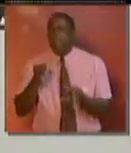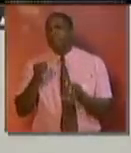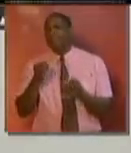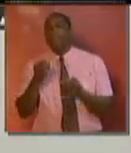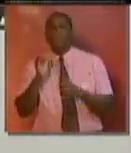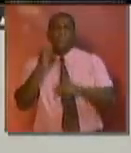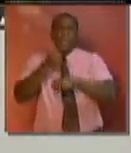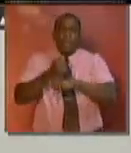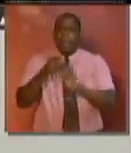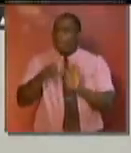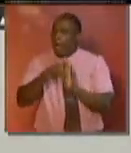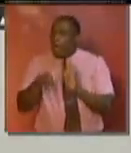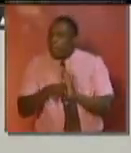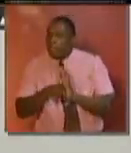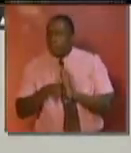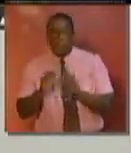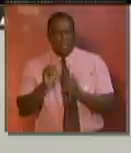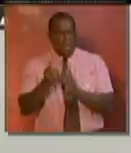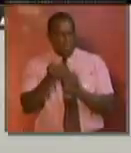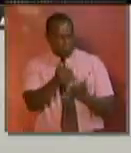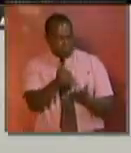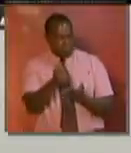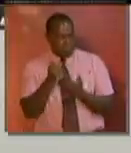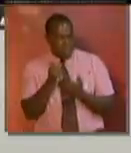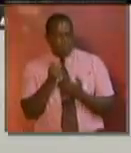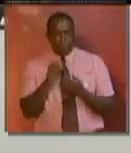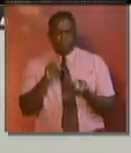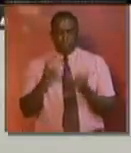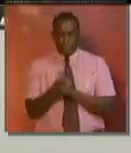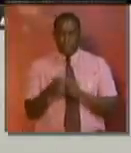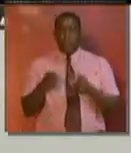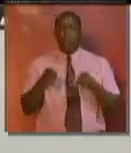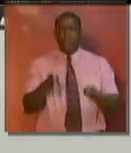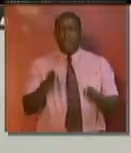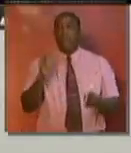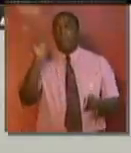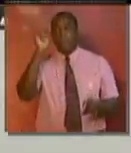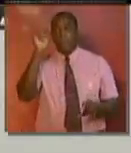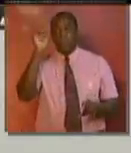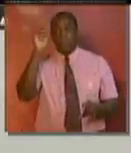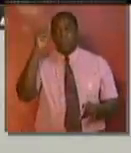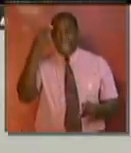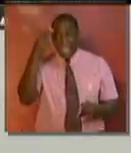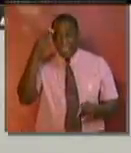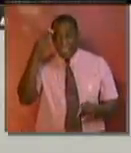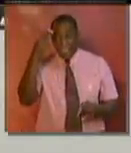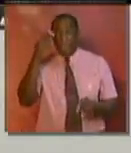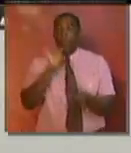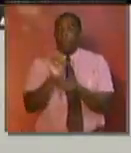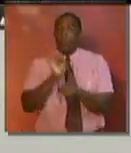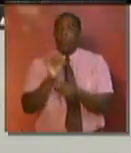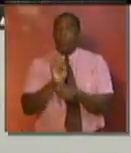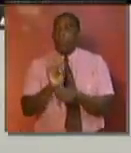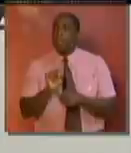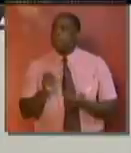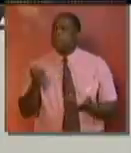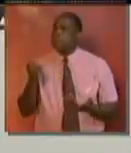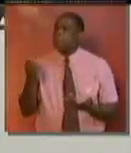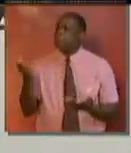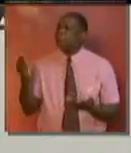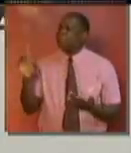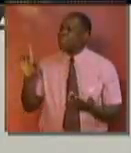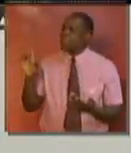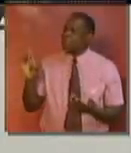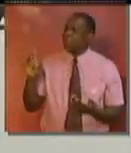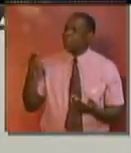decisions. How does it change the way that we do our work in the Ministry of Health? I think that's a question that probably Dr. Hinds can expand on that will